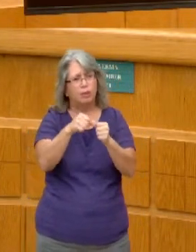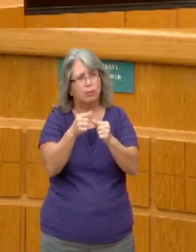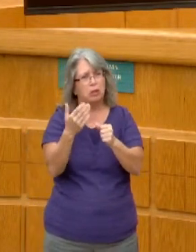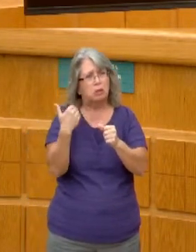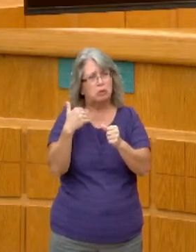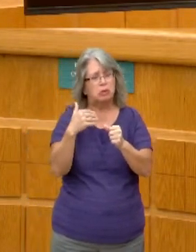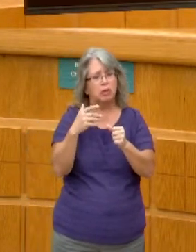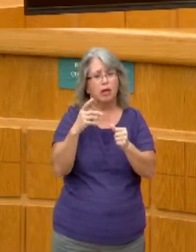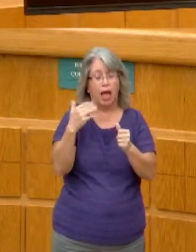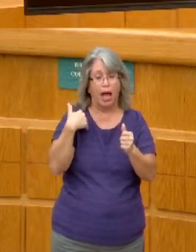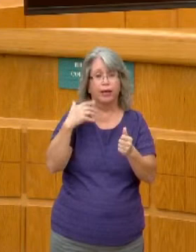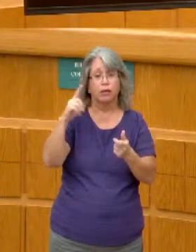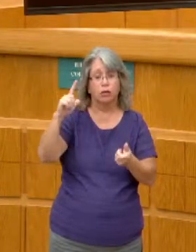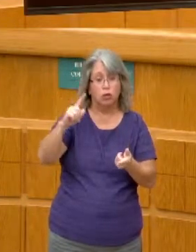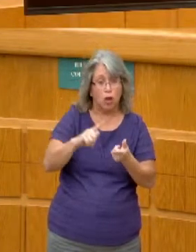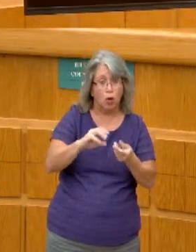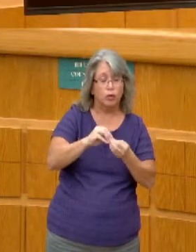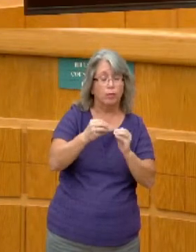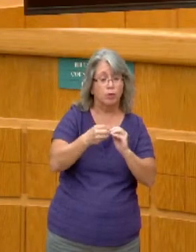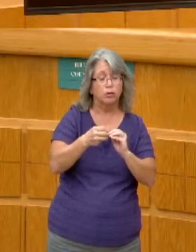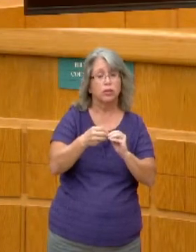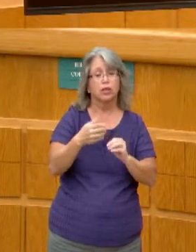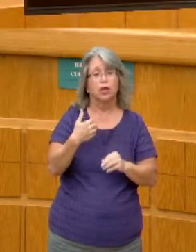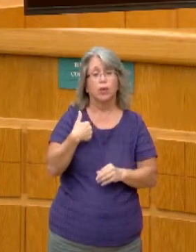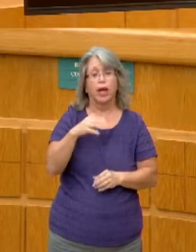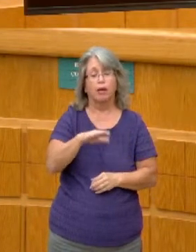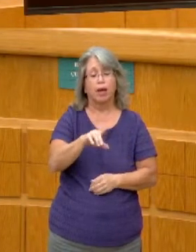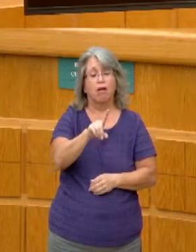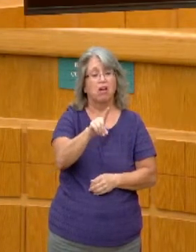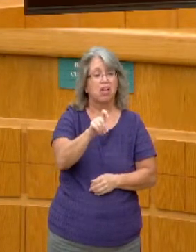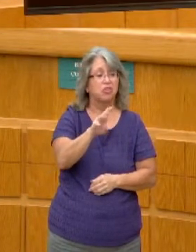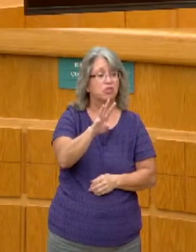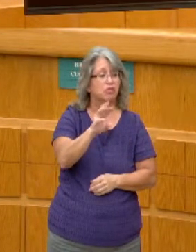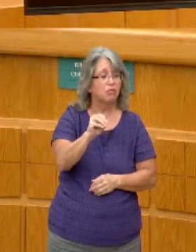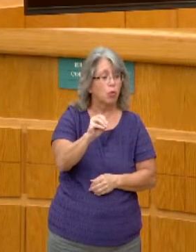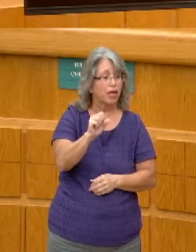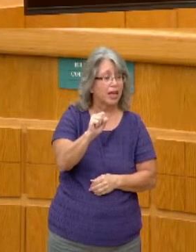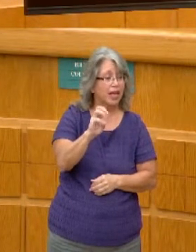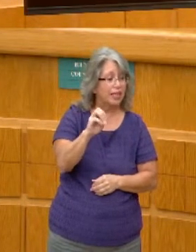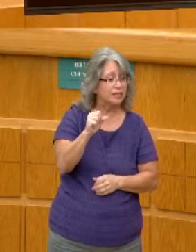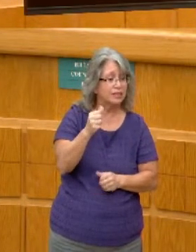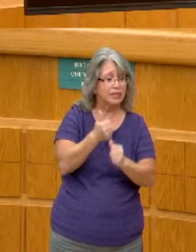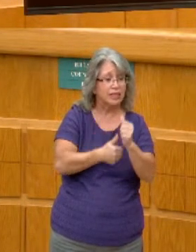around 140 cases a week, and now we're seeing closer to 2,000